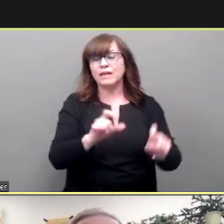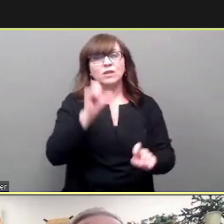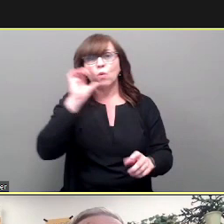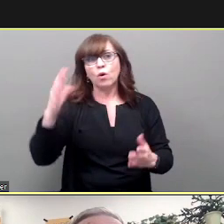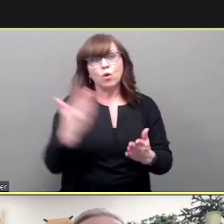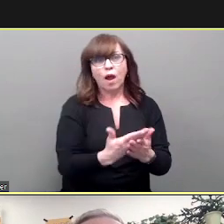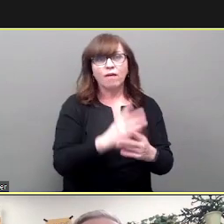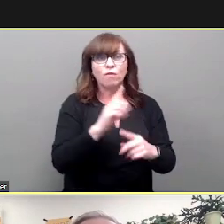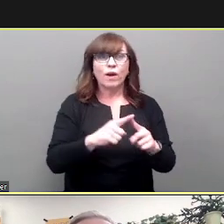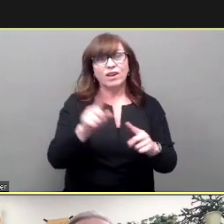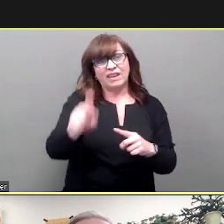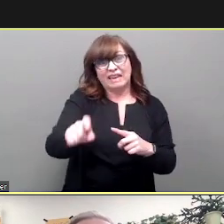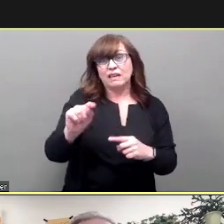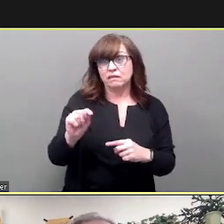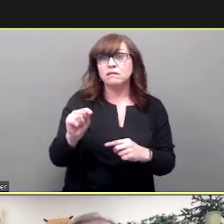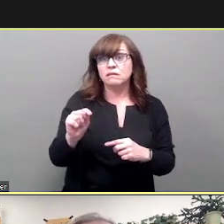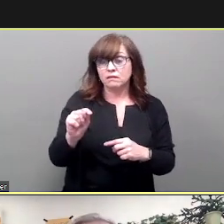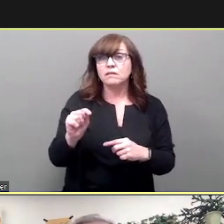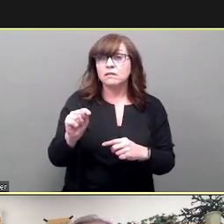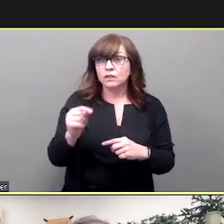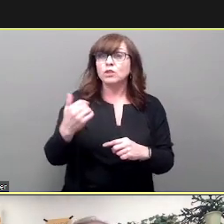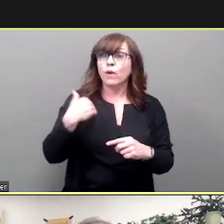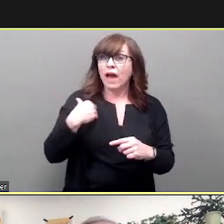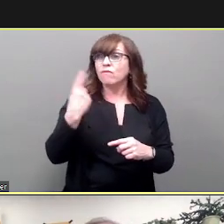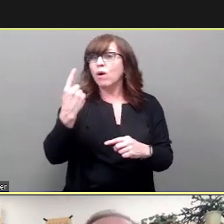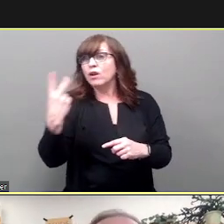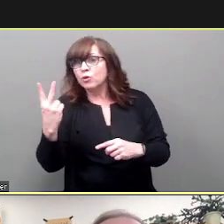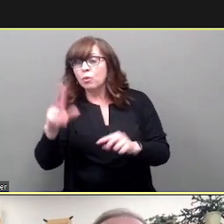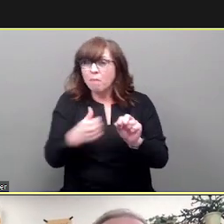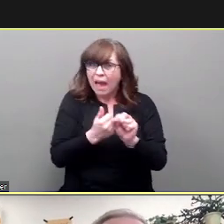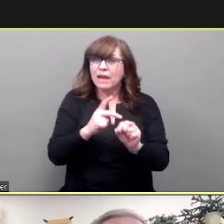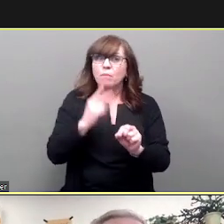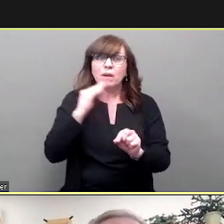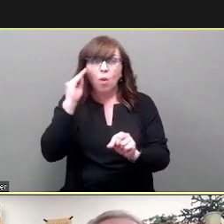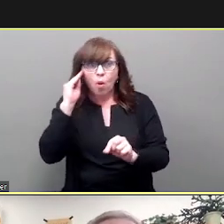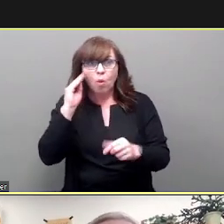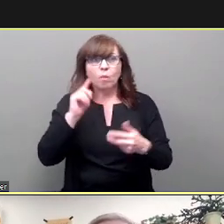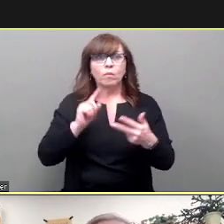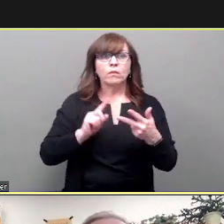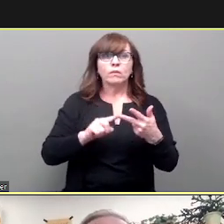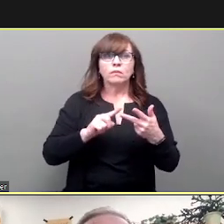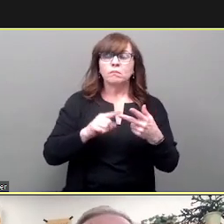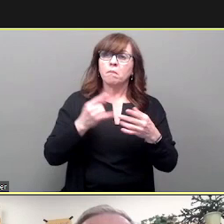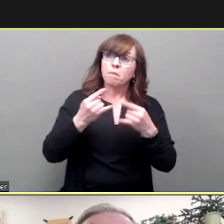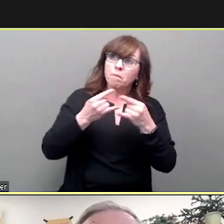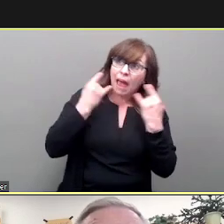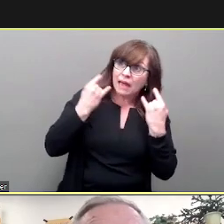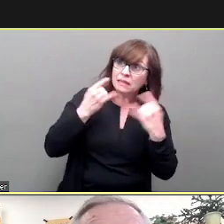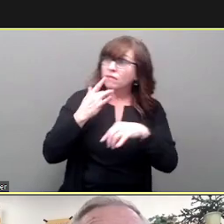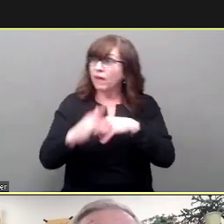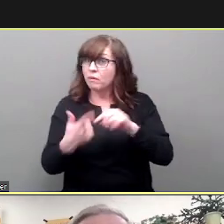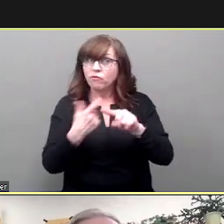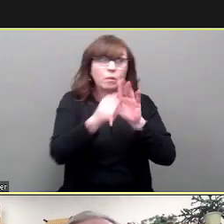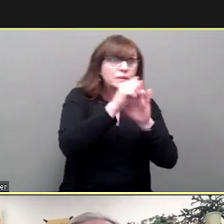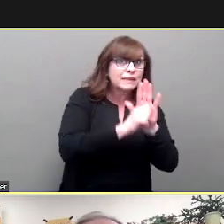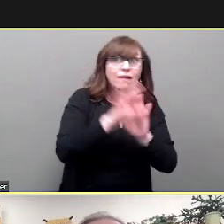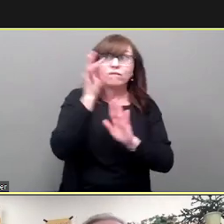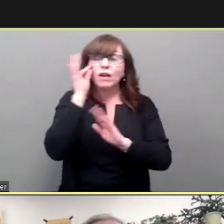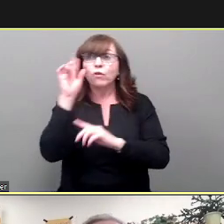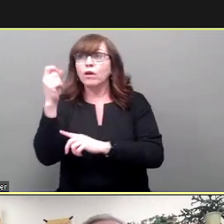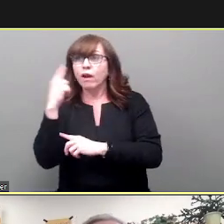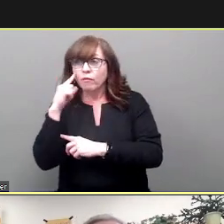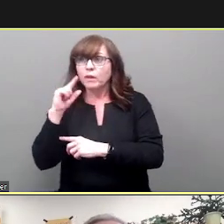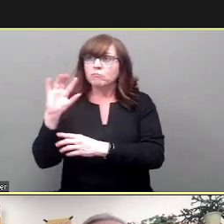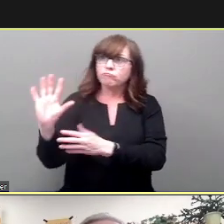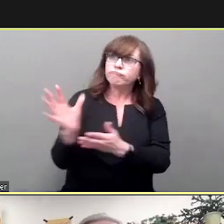to really help. So have some of these at home as masks become available from state and federal government, order those right